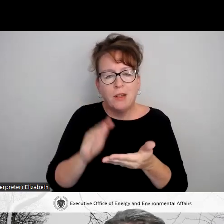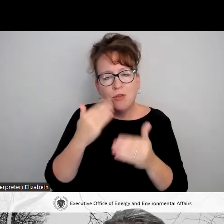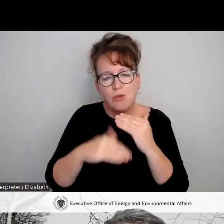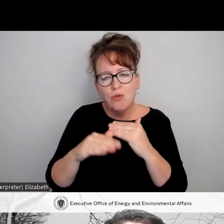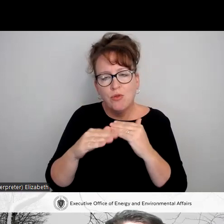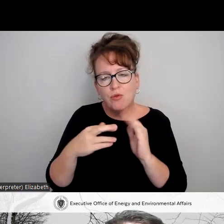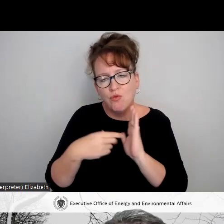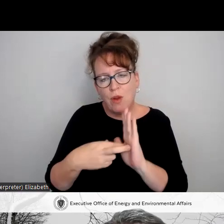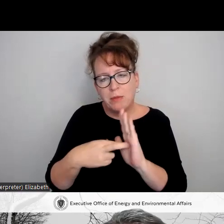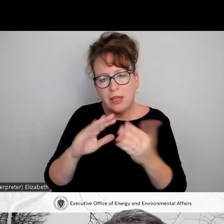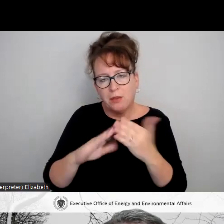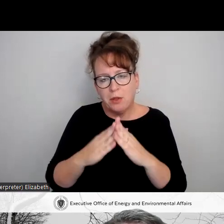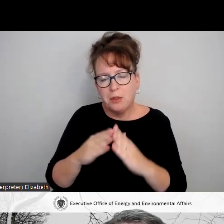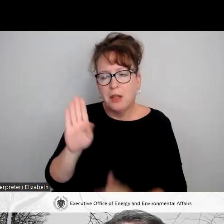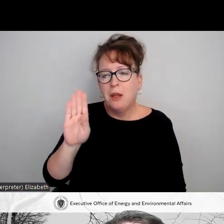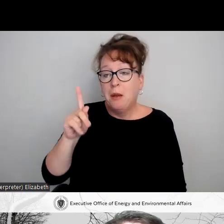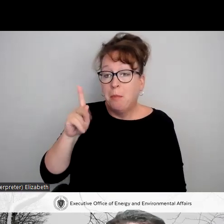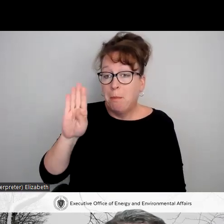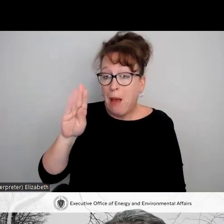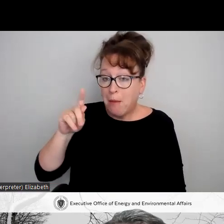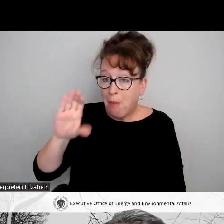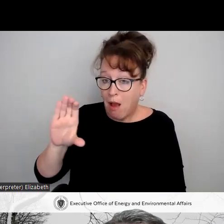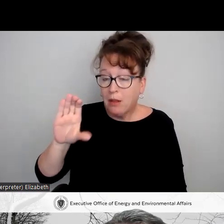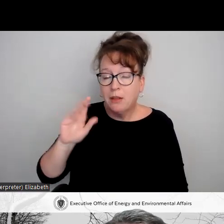of color, Indigenous peoples,